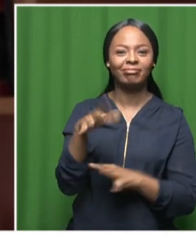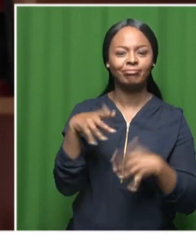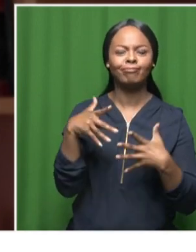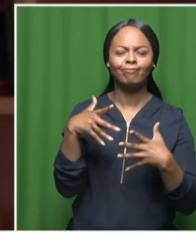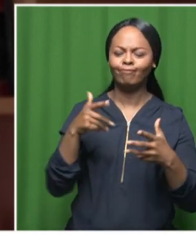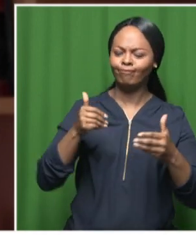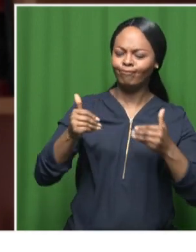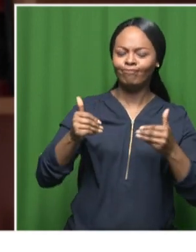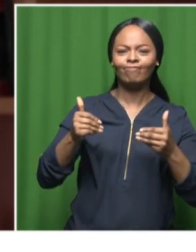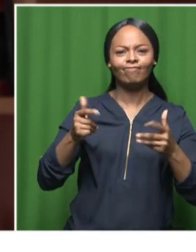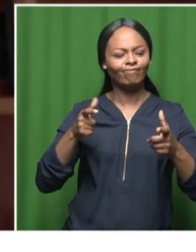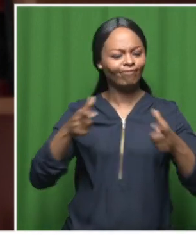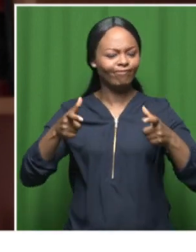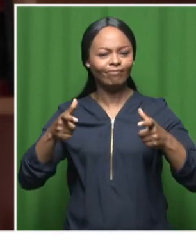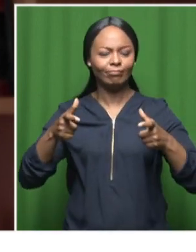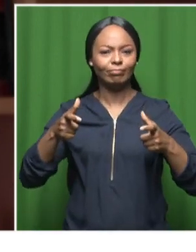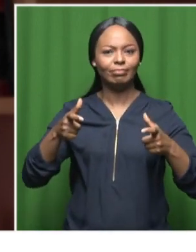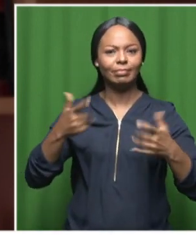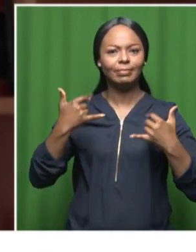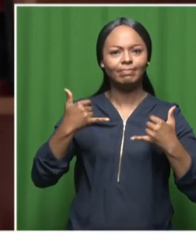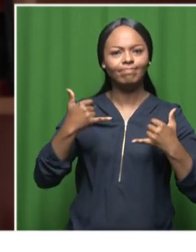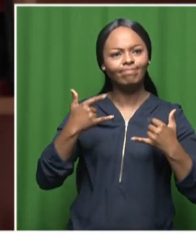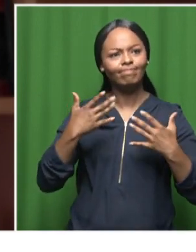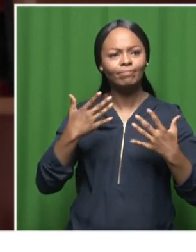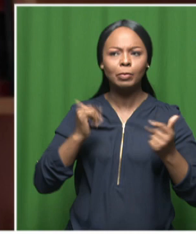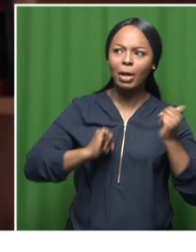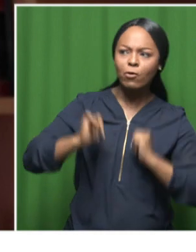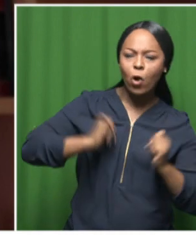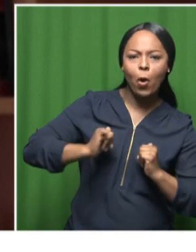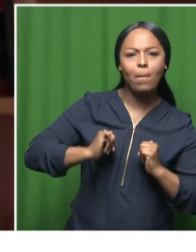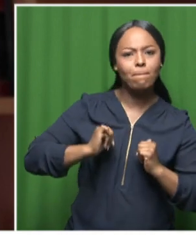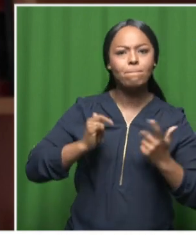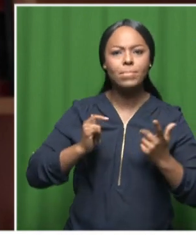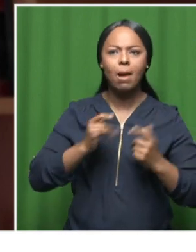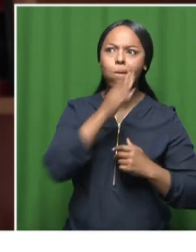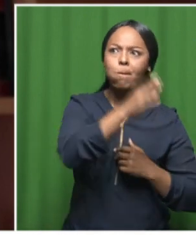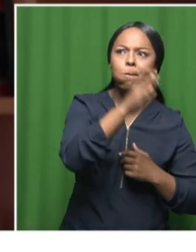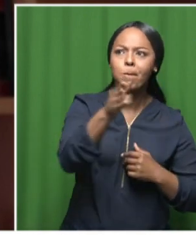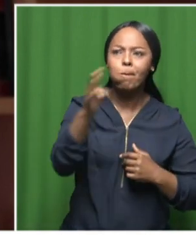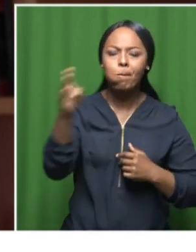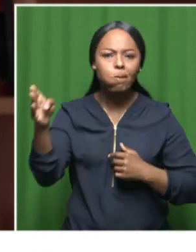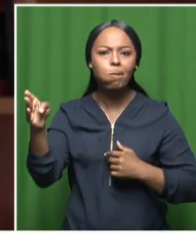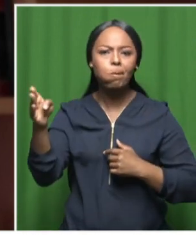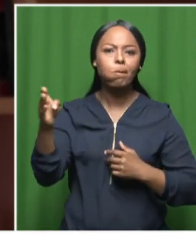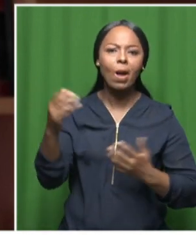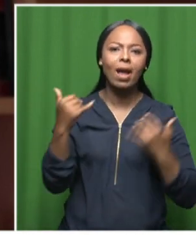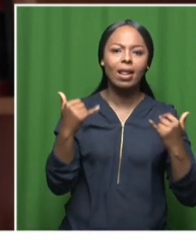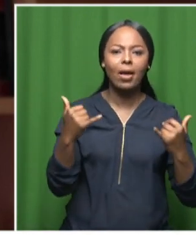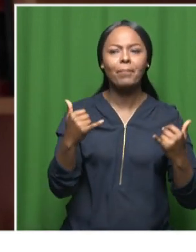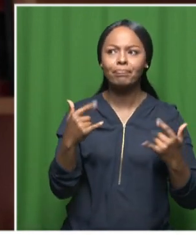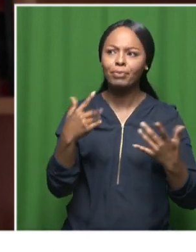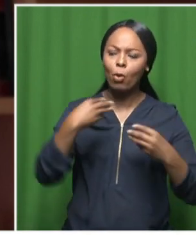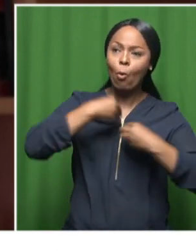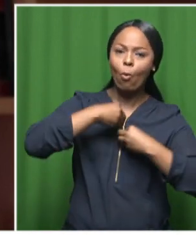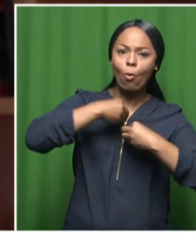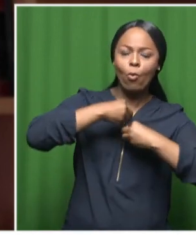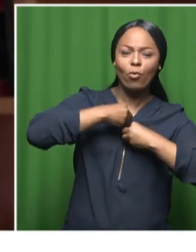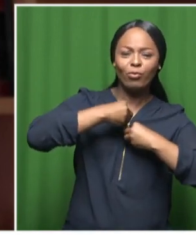of the concerts and the performances and the spaces. They are now becoming their